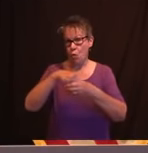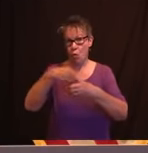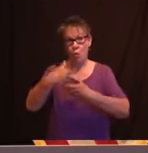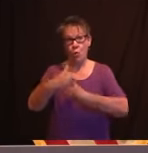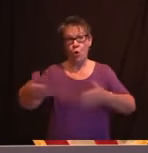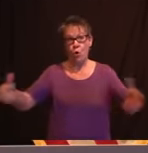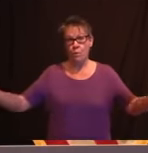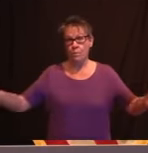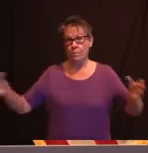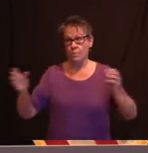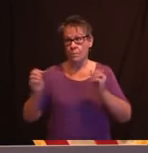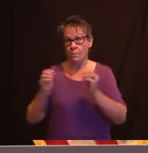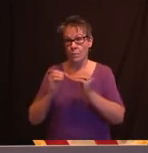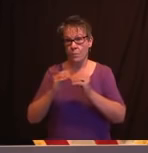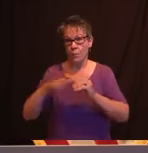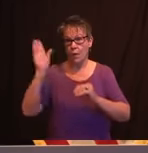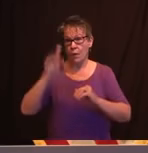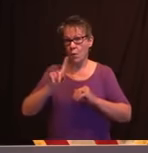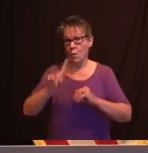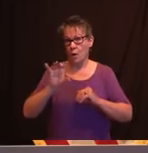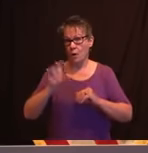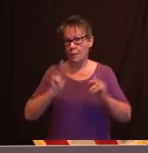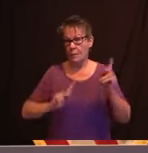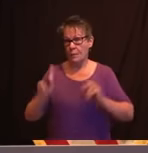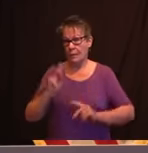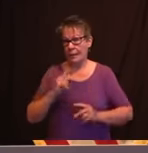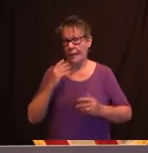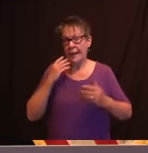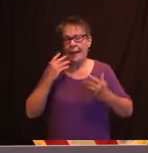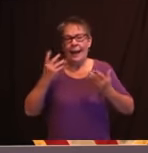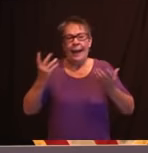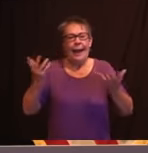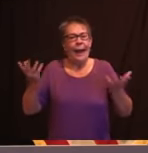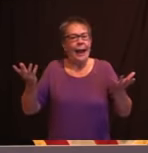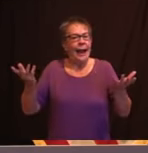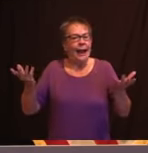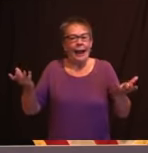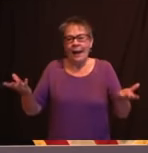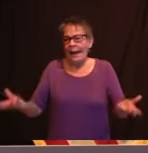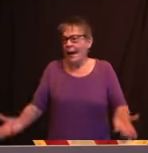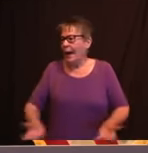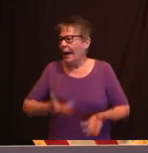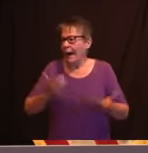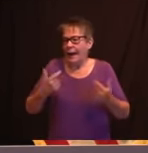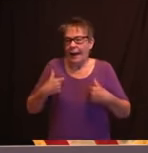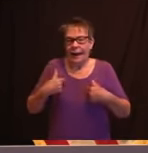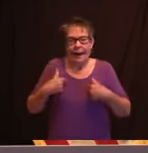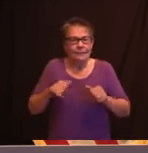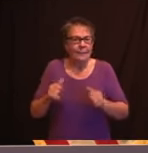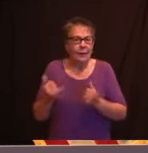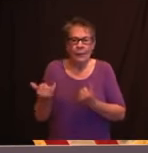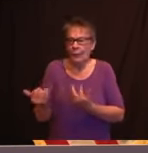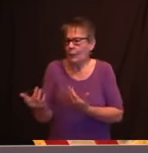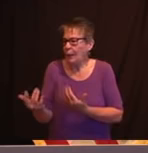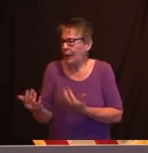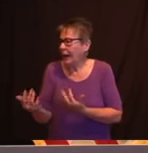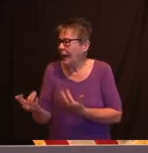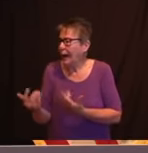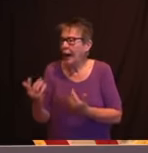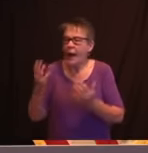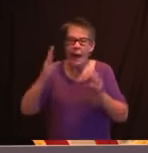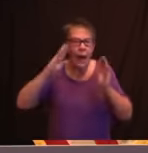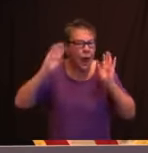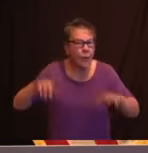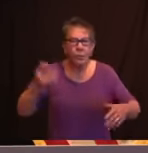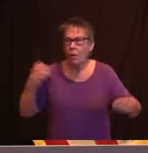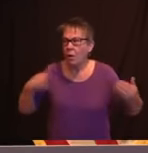to the capacity limitations in indoors. So that's something we're hearing that increasingly. We respect the right that folks need to be